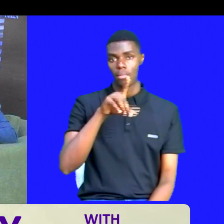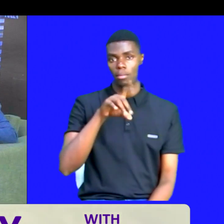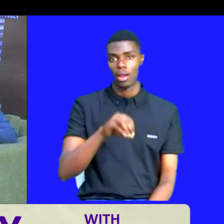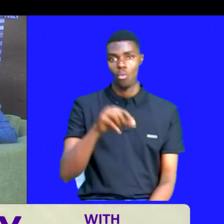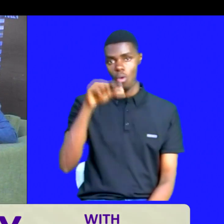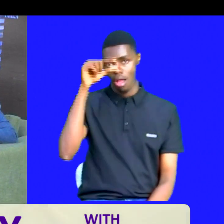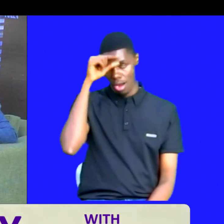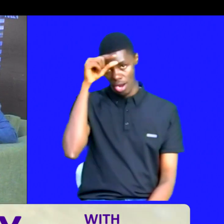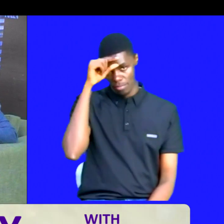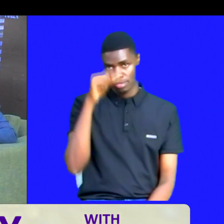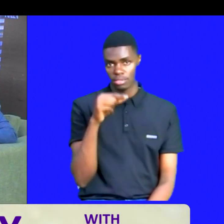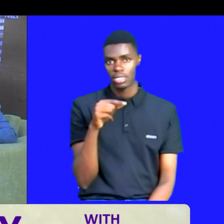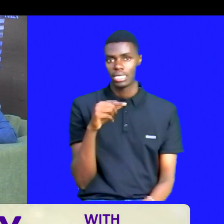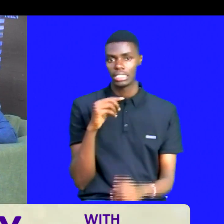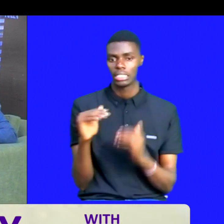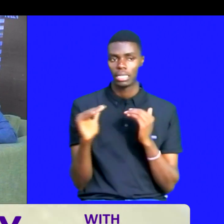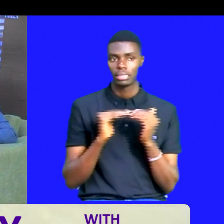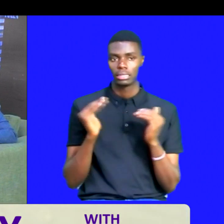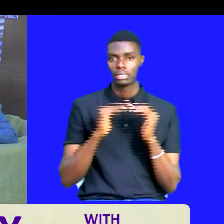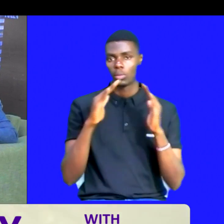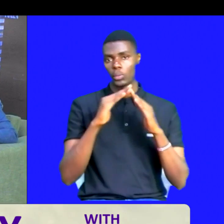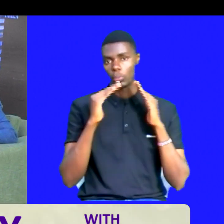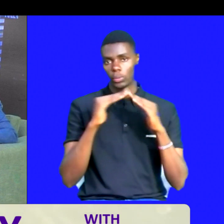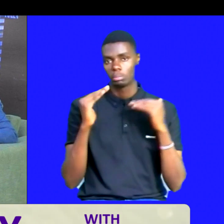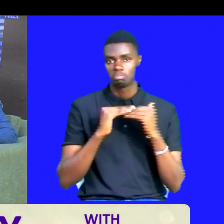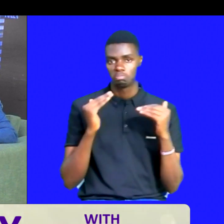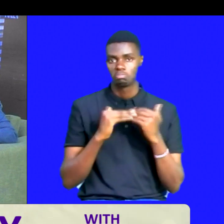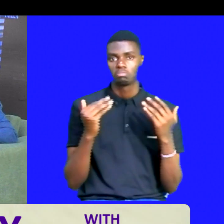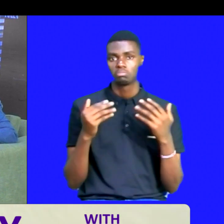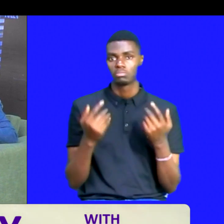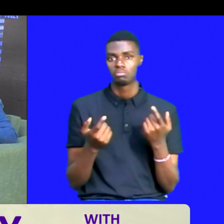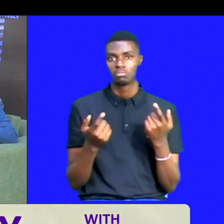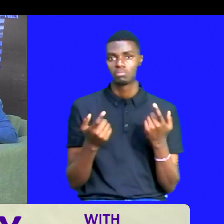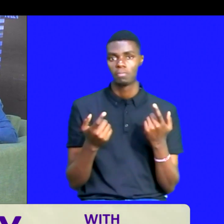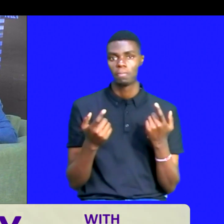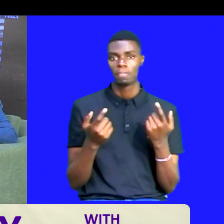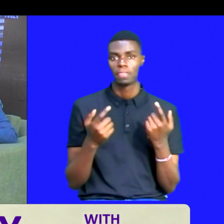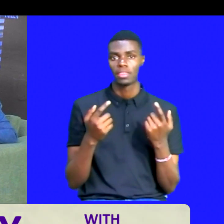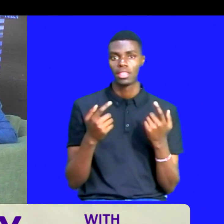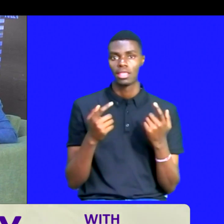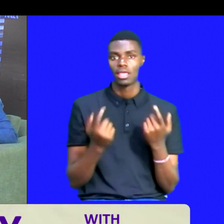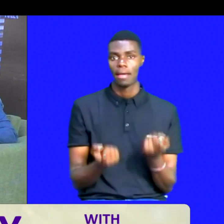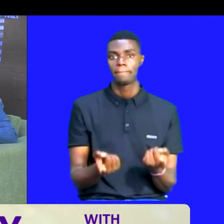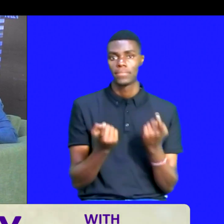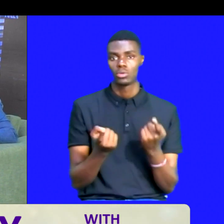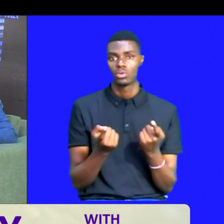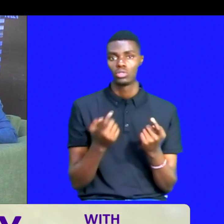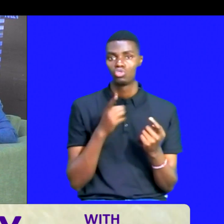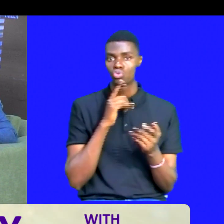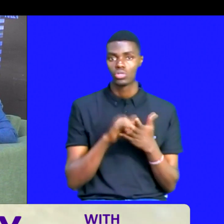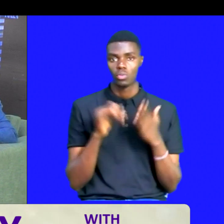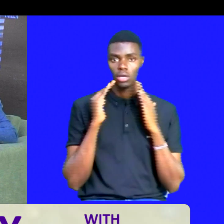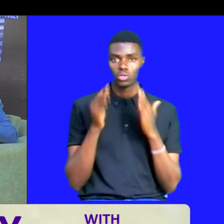is maintaining those houses, maintaining those Prados, and they're giving them something at the end of the month, right, so that they can concentrate on the field.